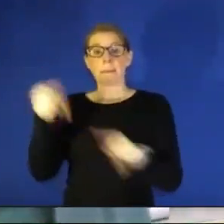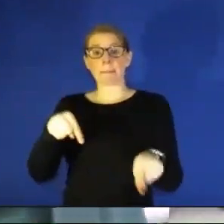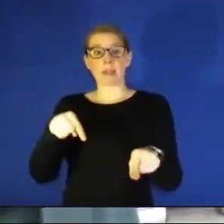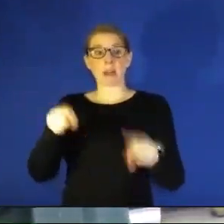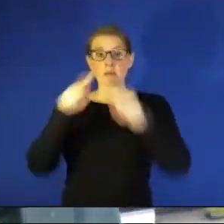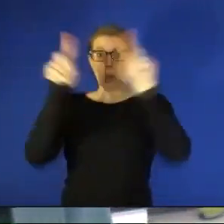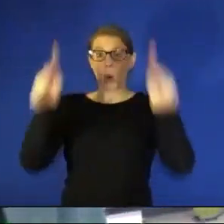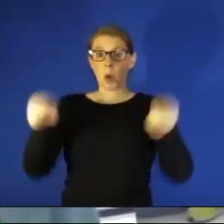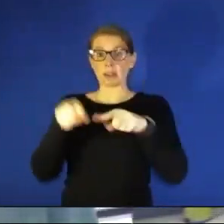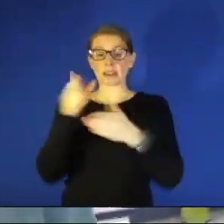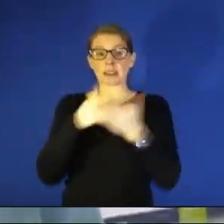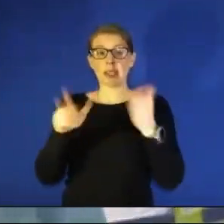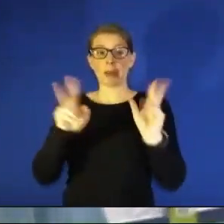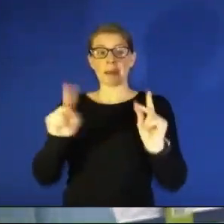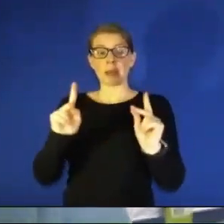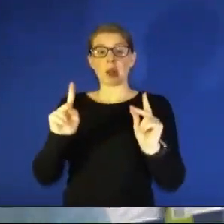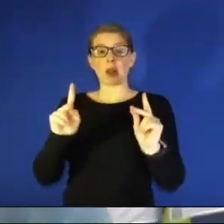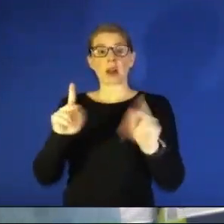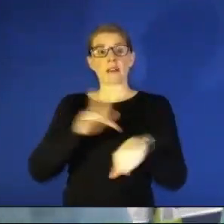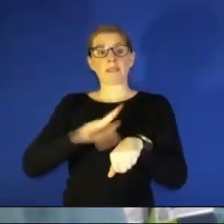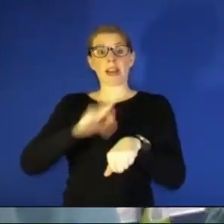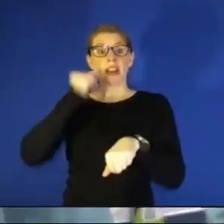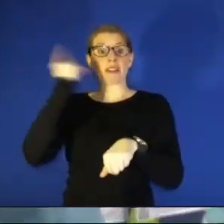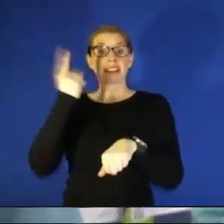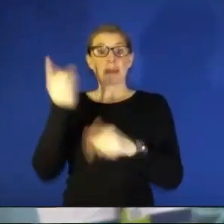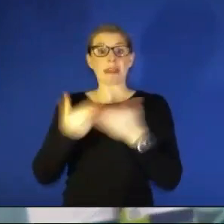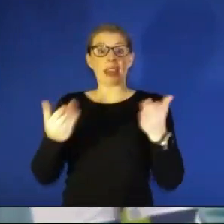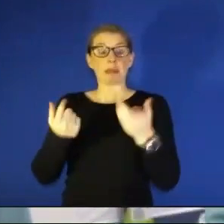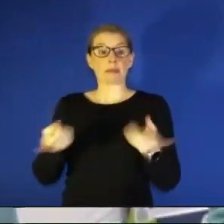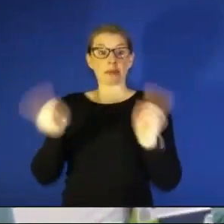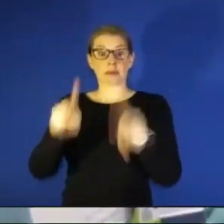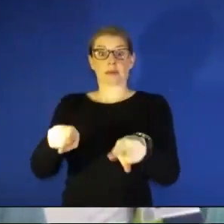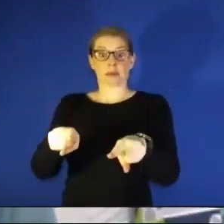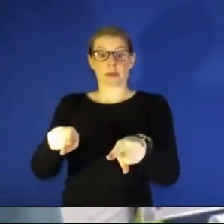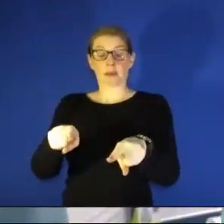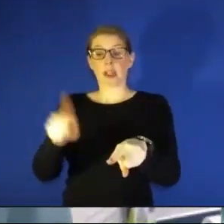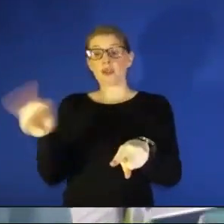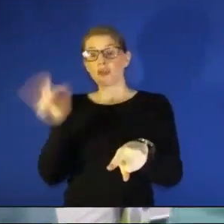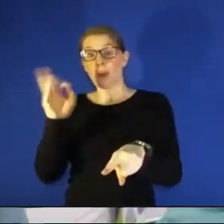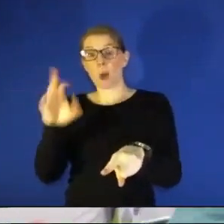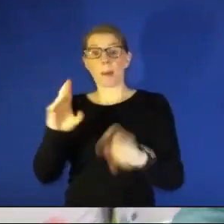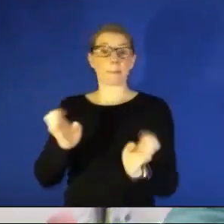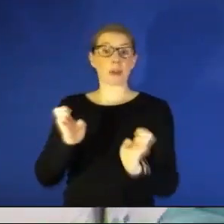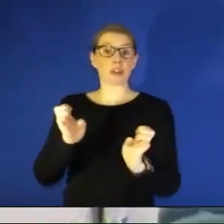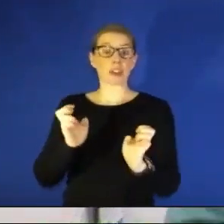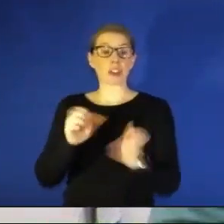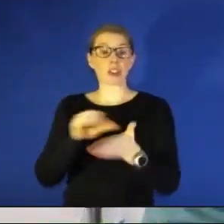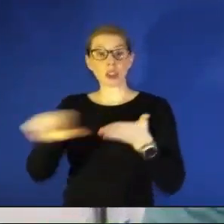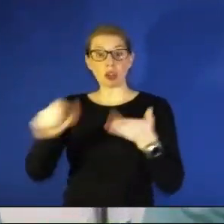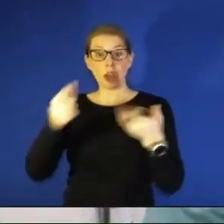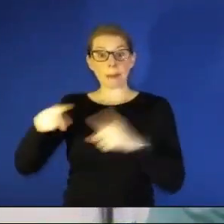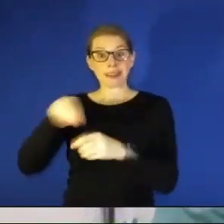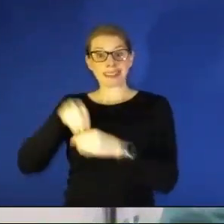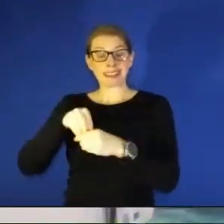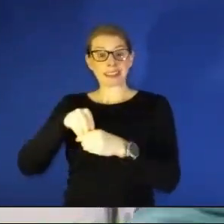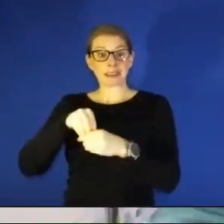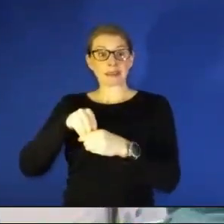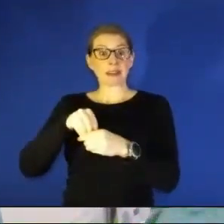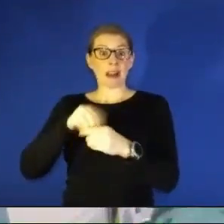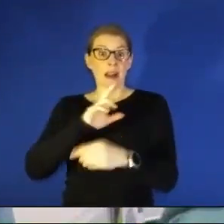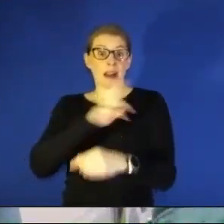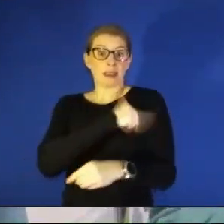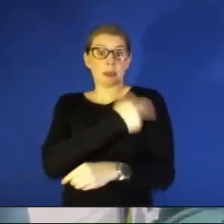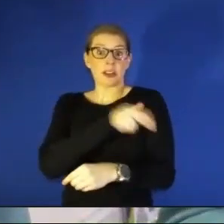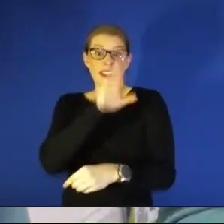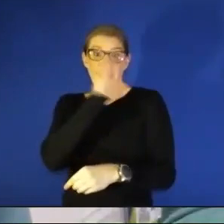that are free throughout the day, so if something does come in, either a trauma or an emergent surgery that's within the hospital, you're never alone in those rooms. You always